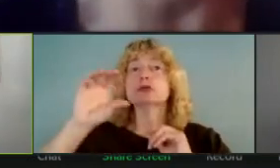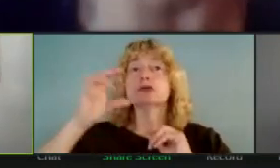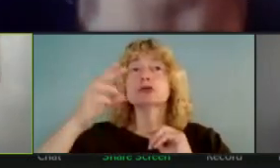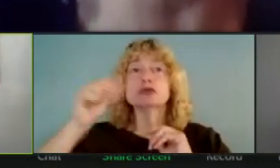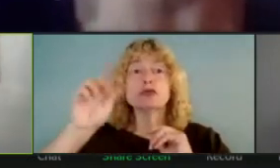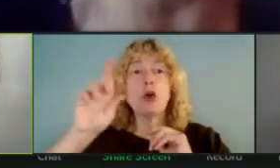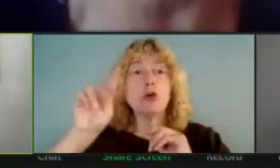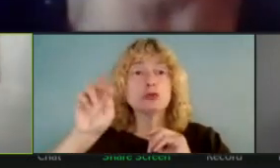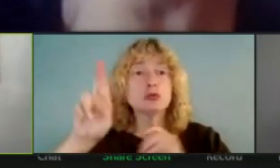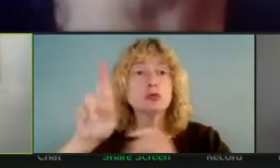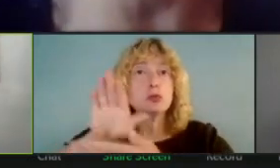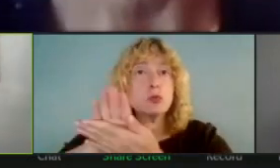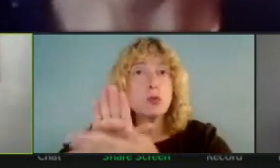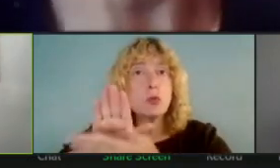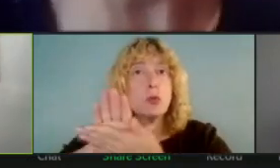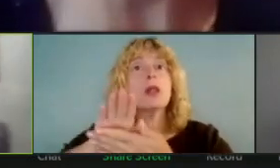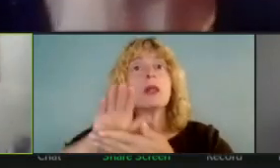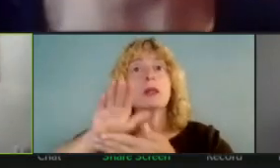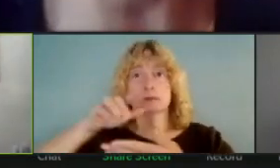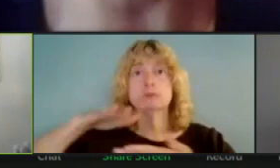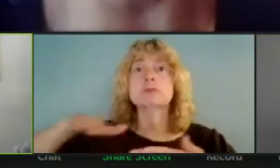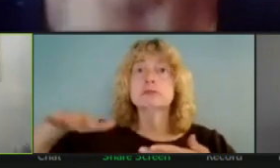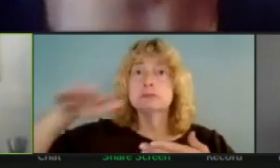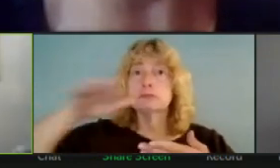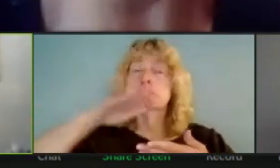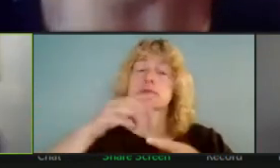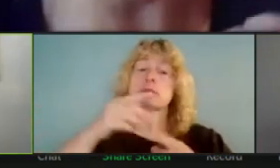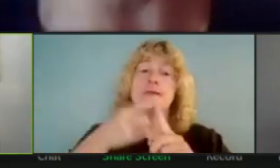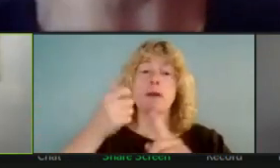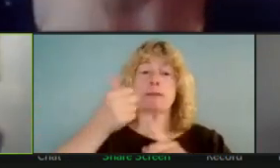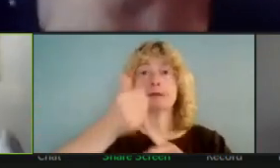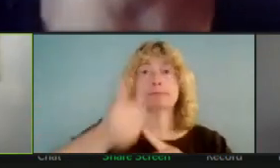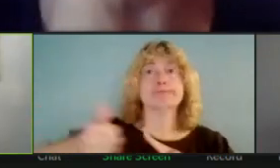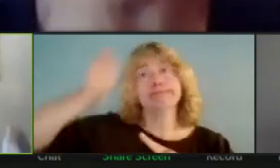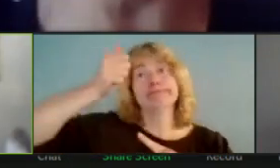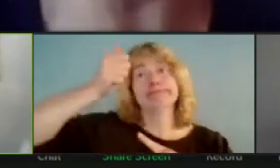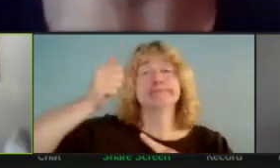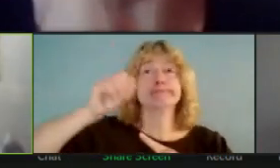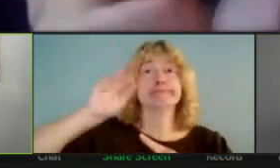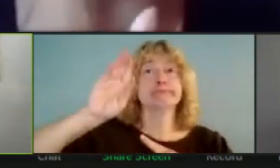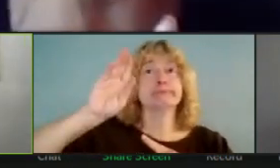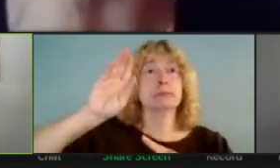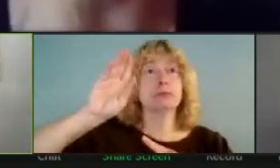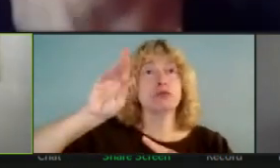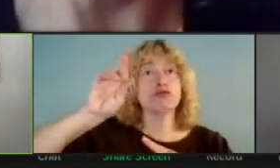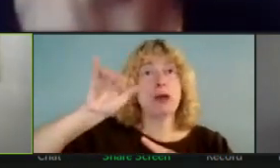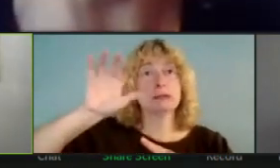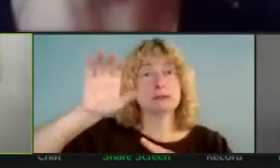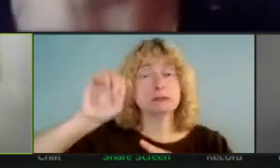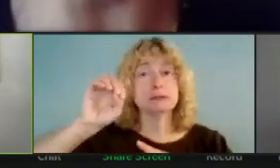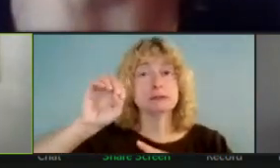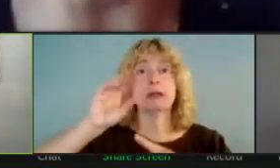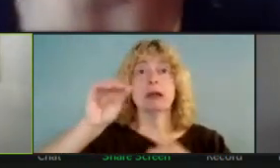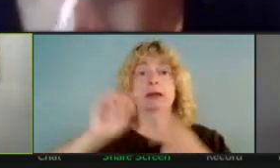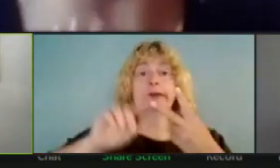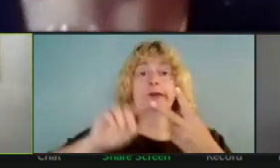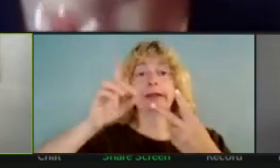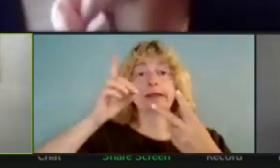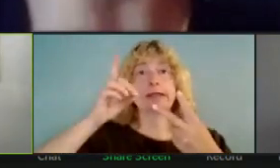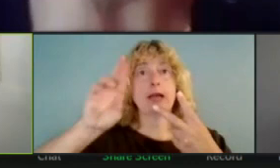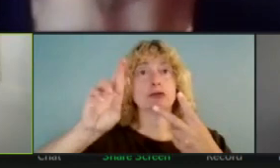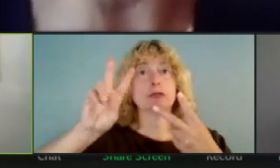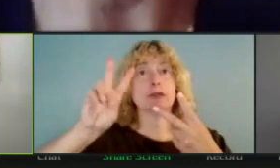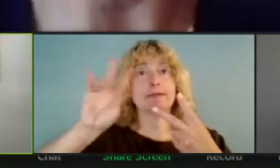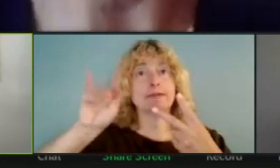level and their own leadership, from Superintendent Rice down to Dr. Vitti and others, have a